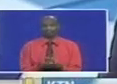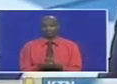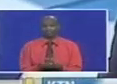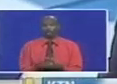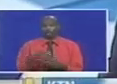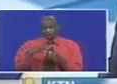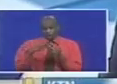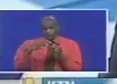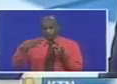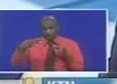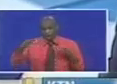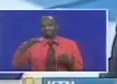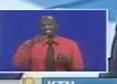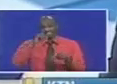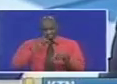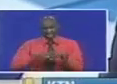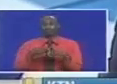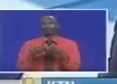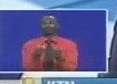term. We must